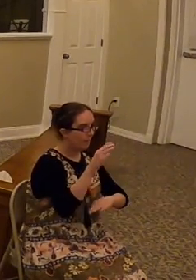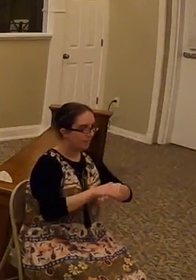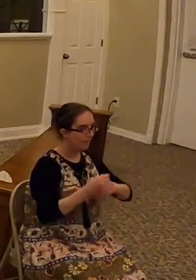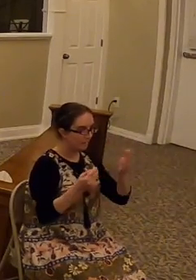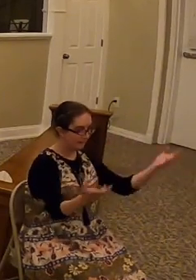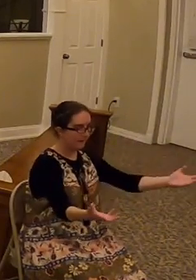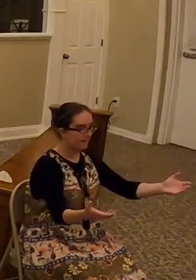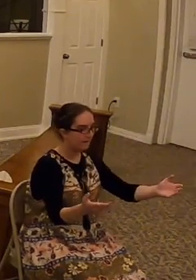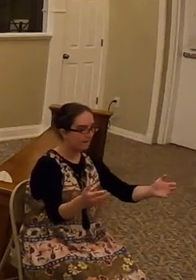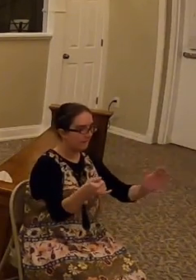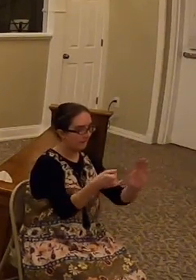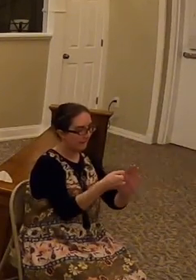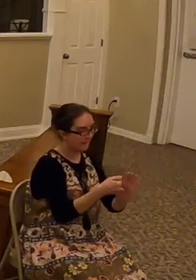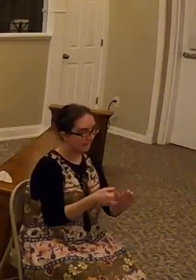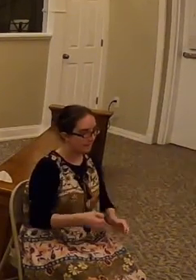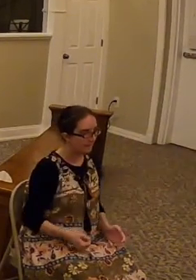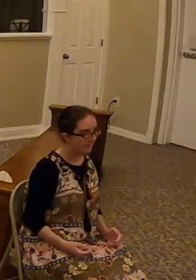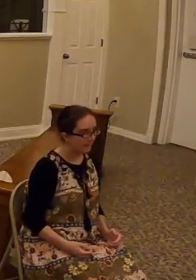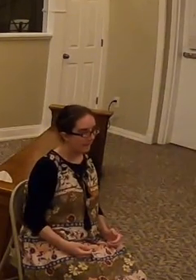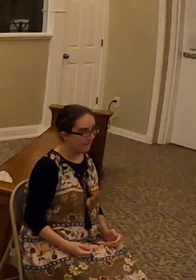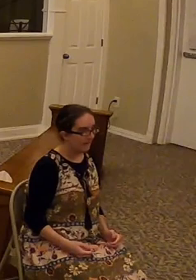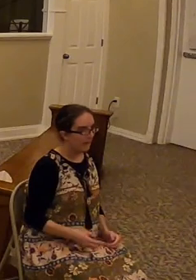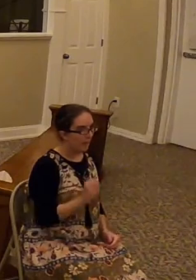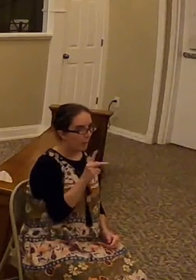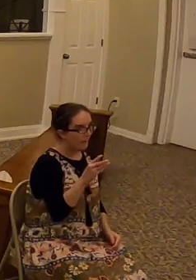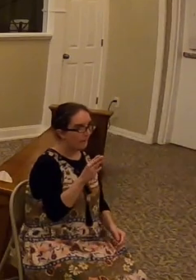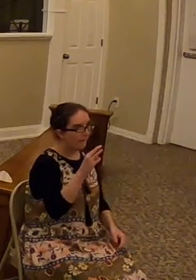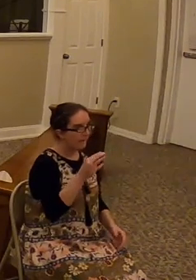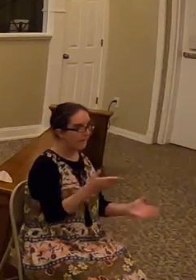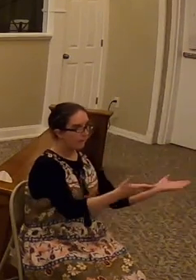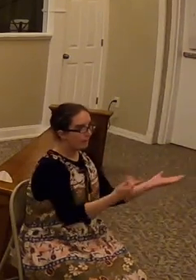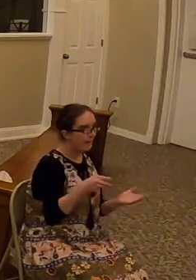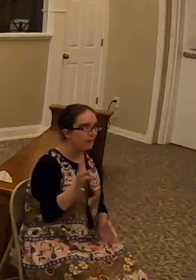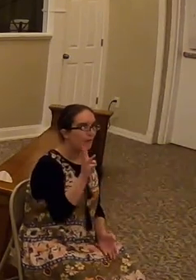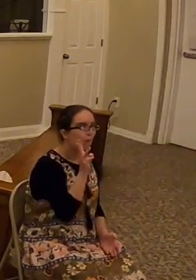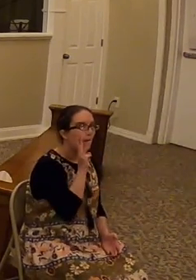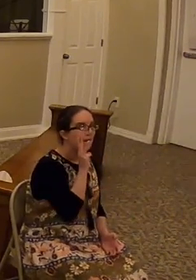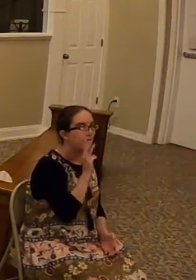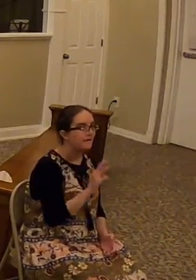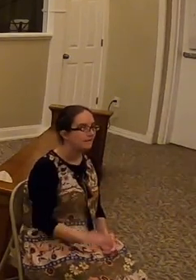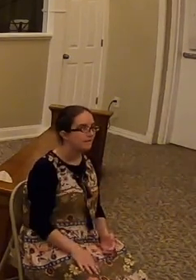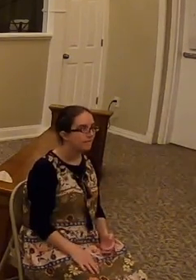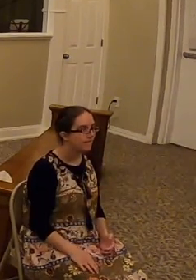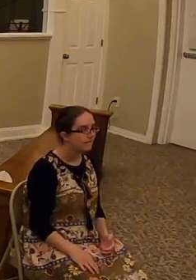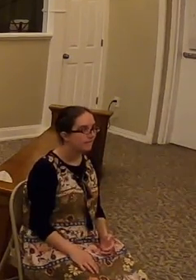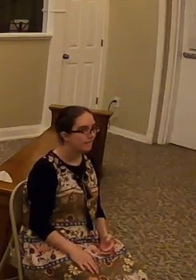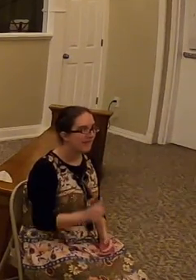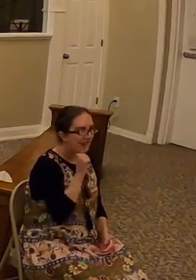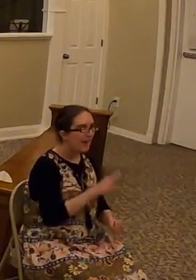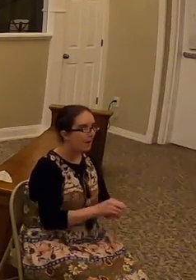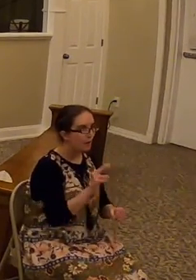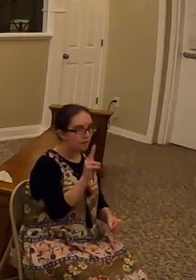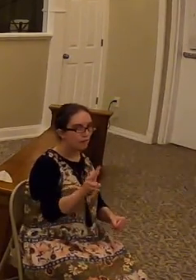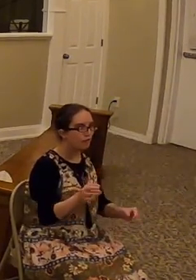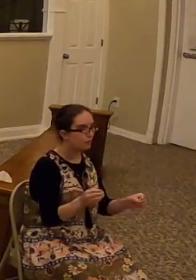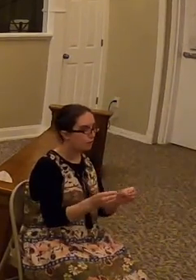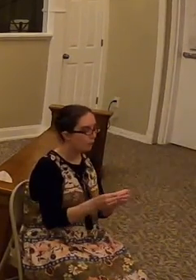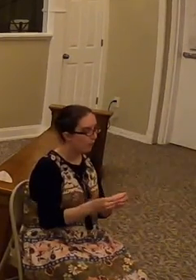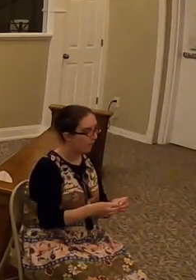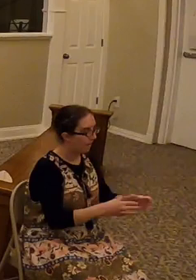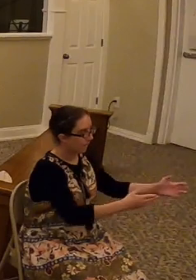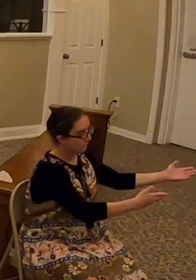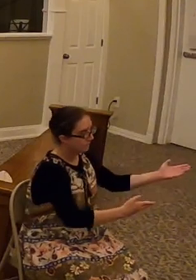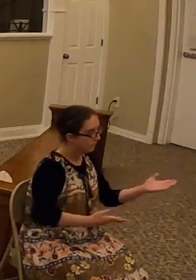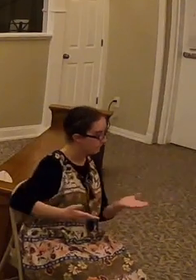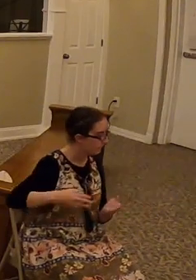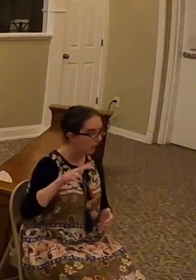puts the sacrifice on it. Then he said, "Okay, boys, bring the water on. And bring me 2 more pickup loads." They